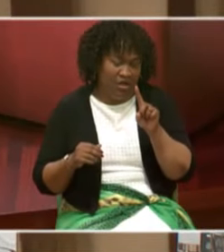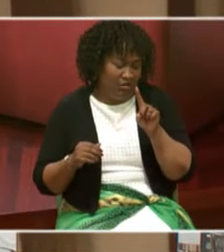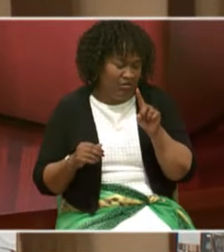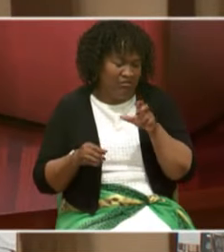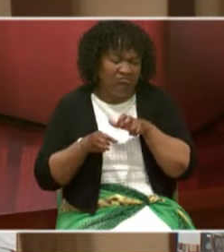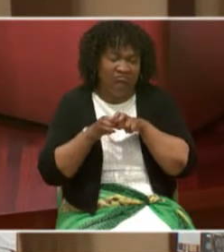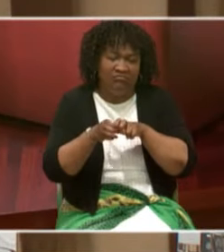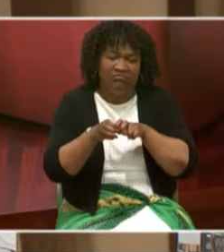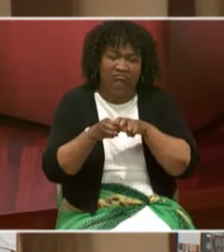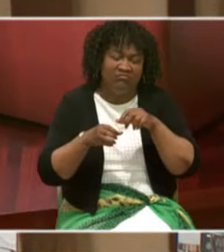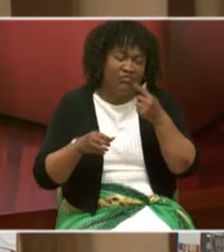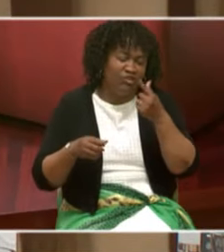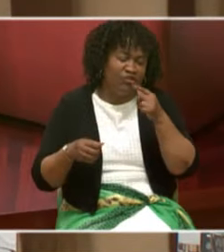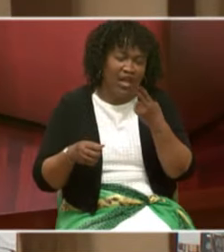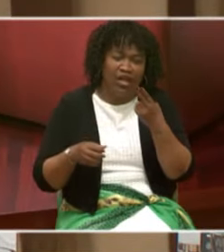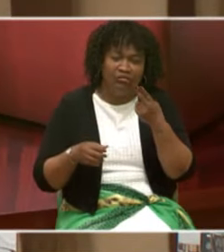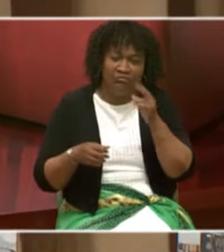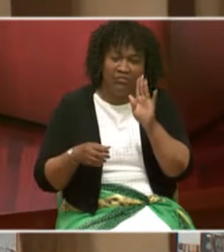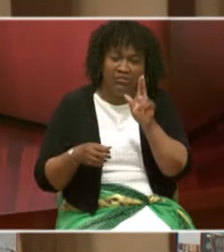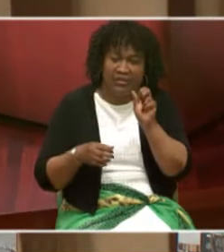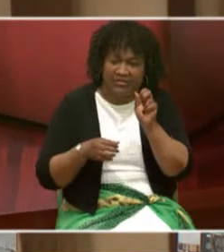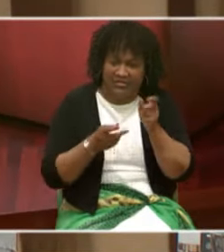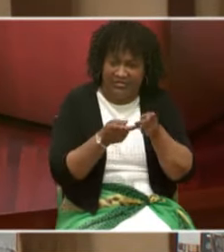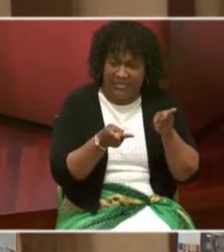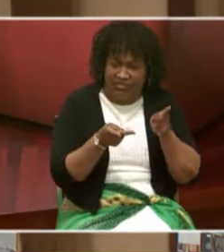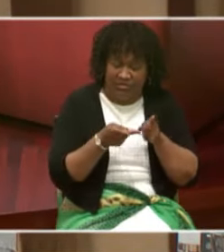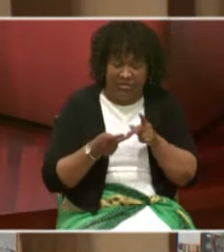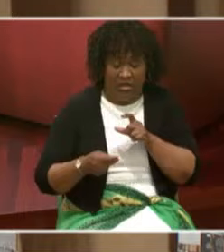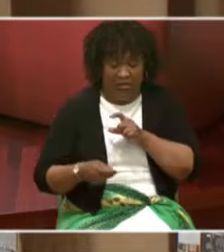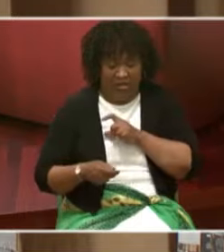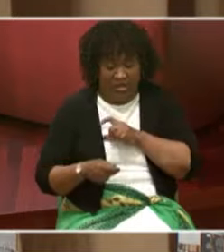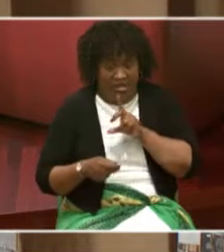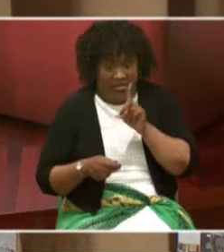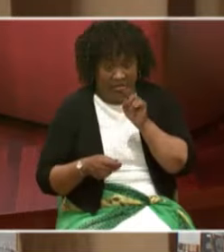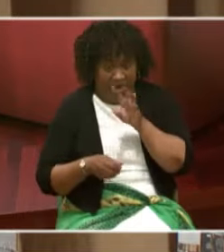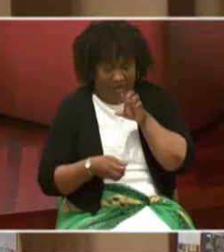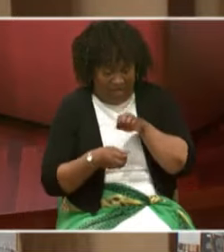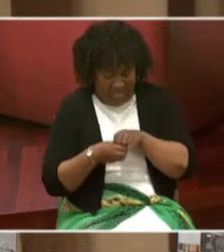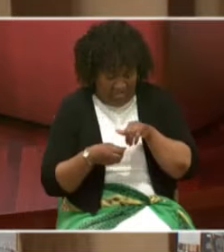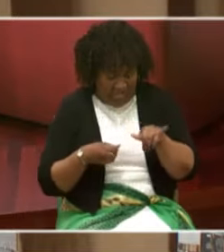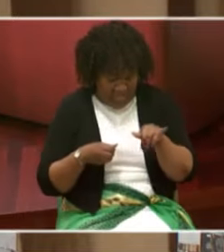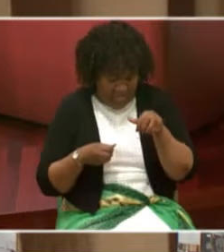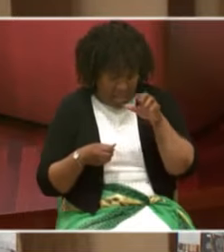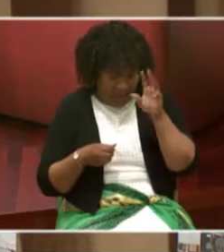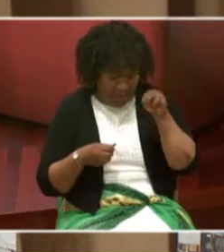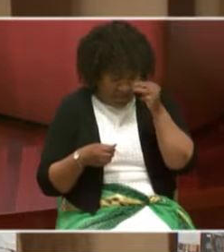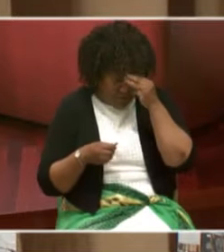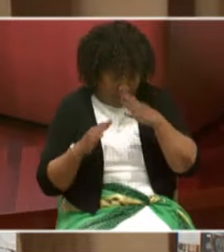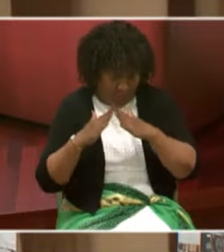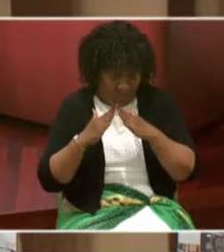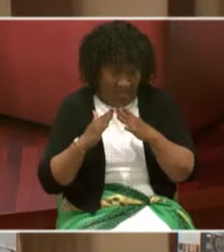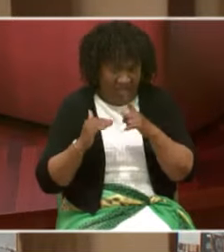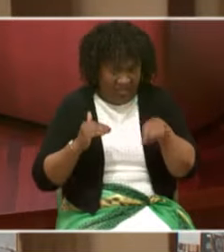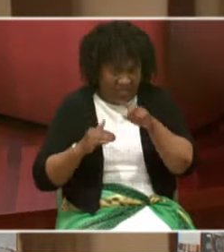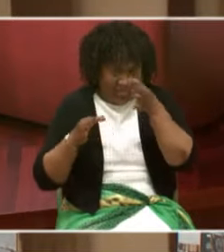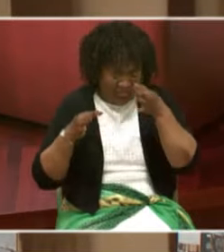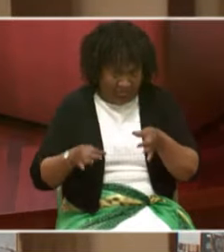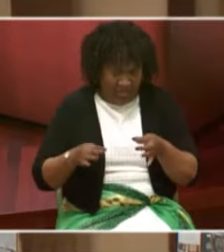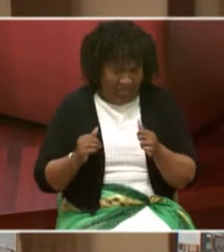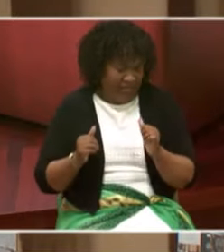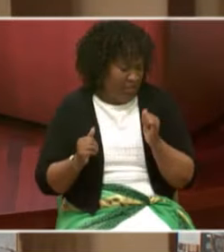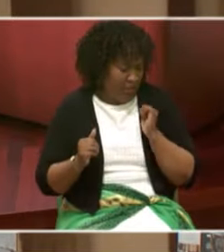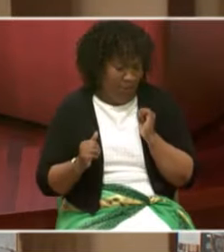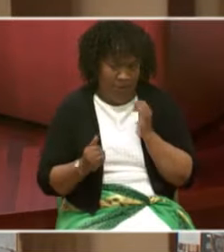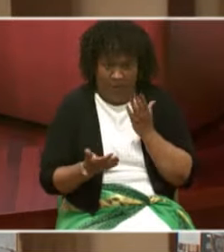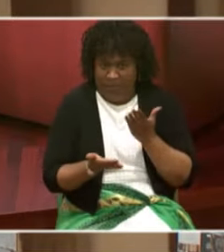children, spouses, members of Congress started crying. That was a